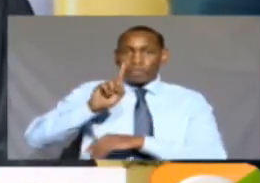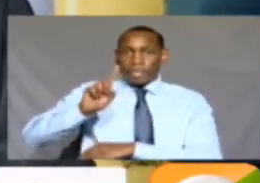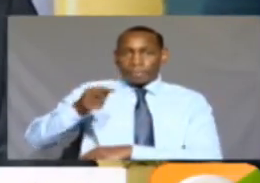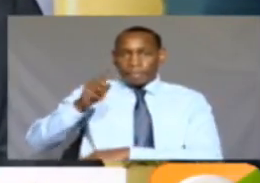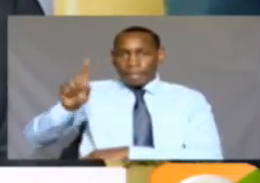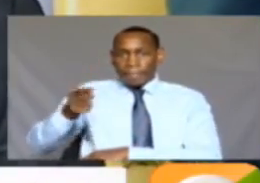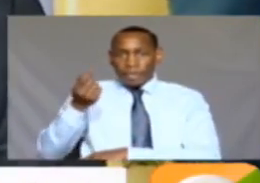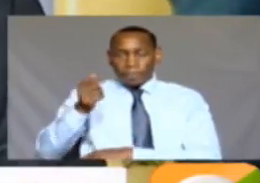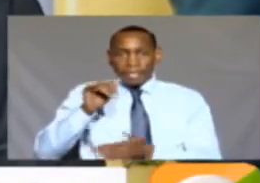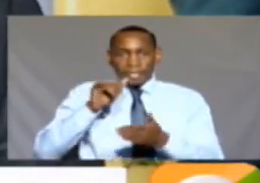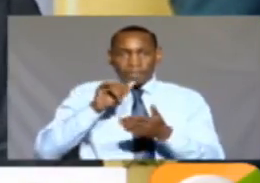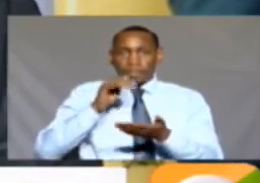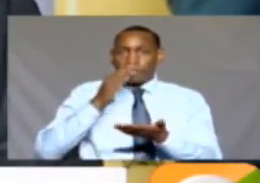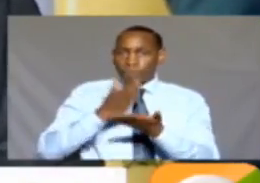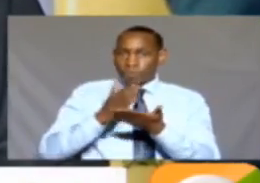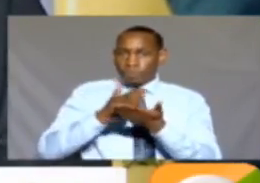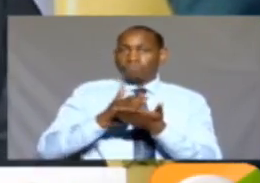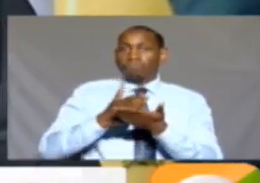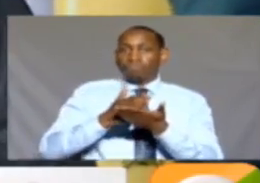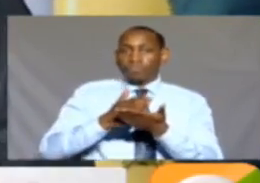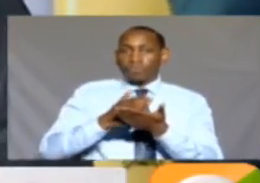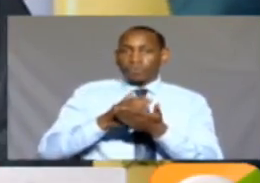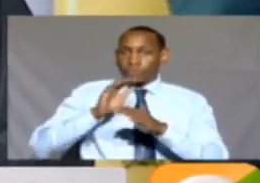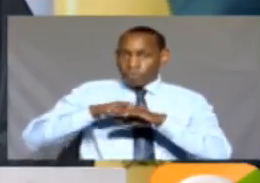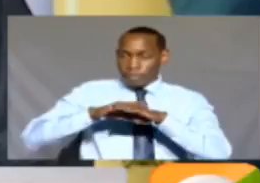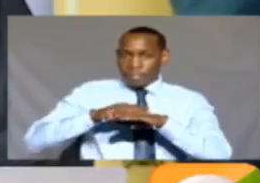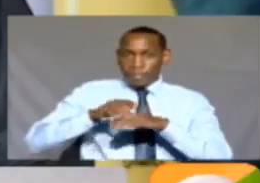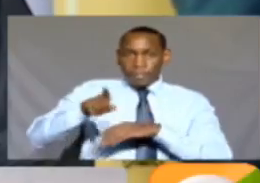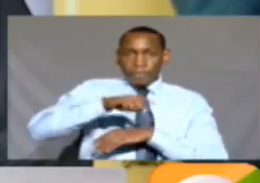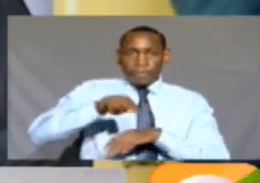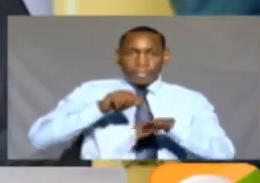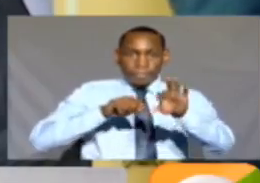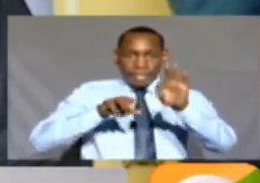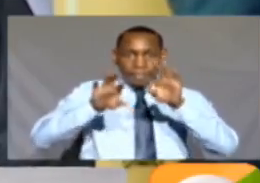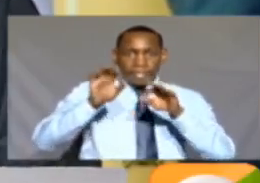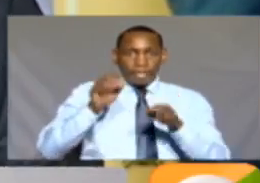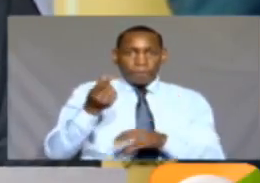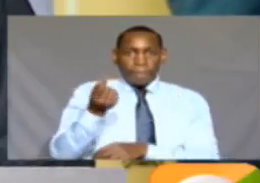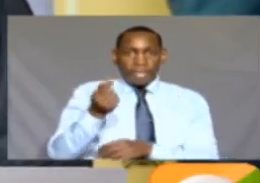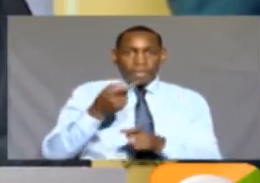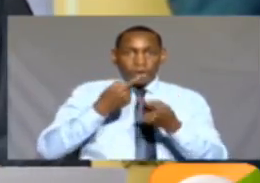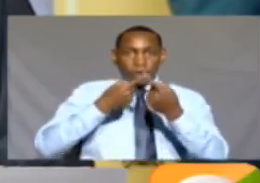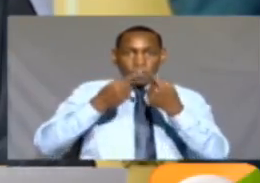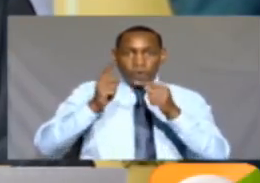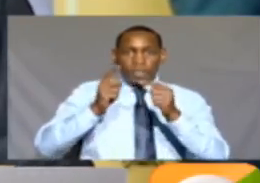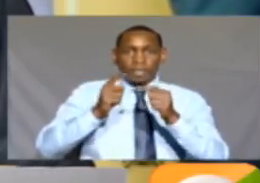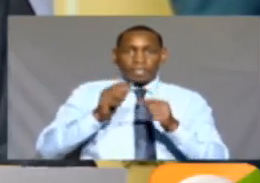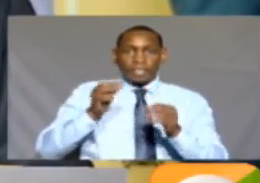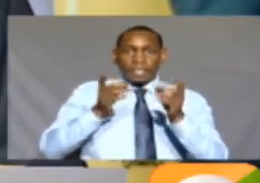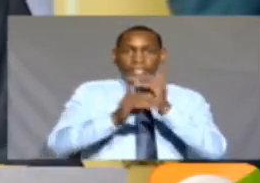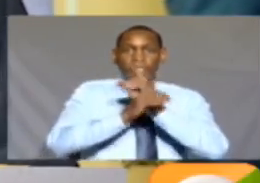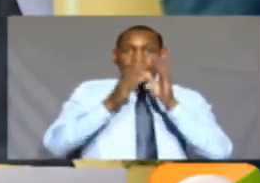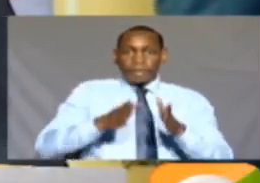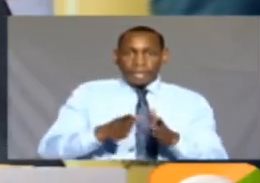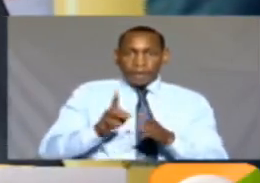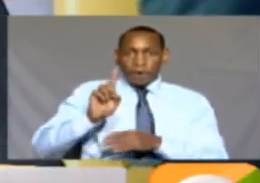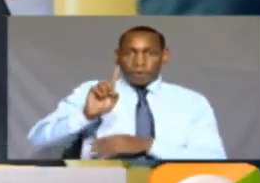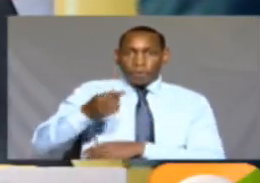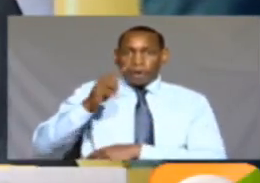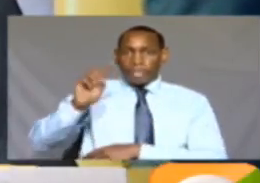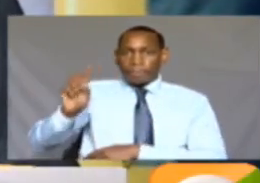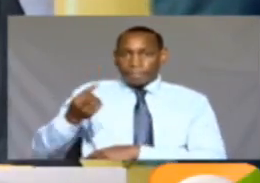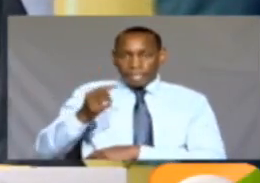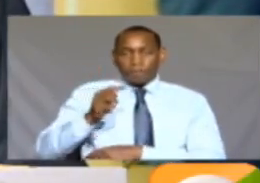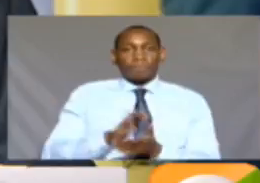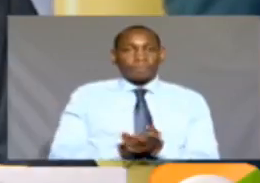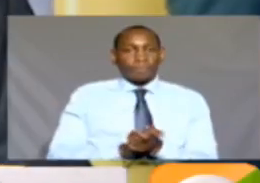this is a good clarification there, Trevor. We pick the money that he won as a defender of the year, and we top it up to 1 million. So he goes away with